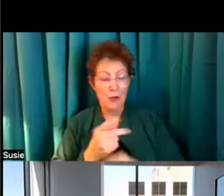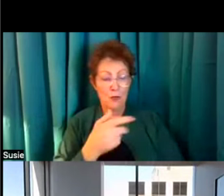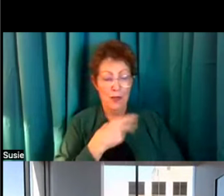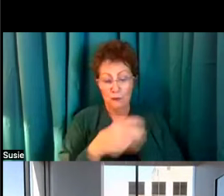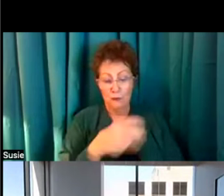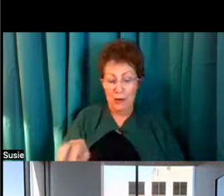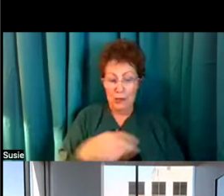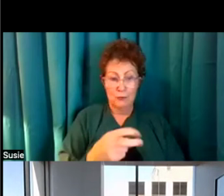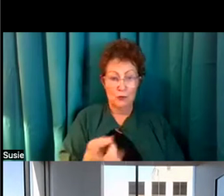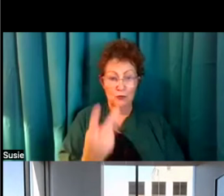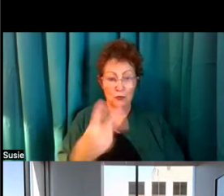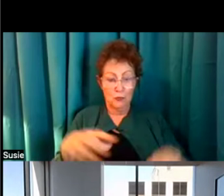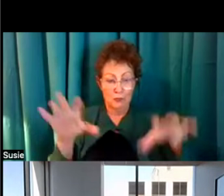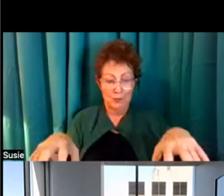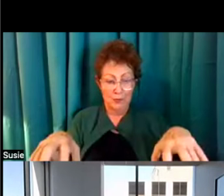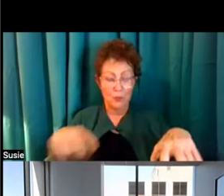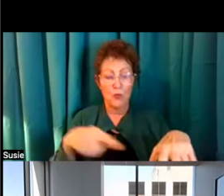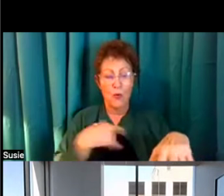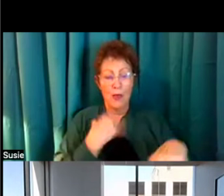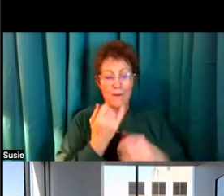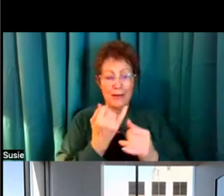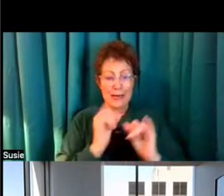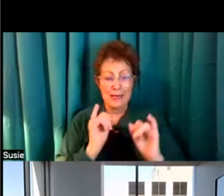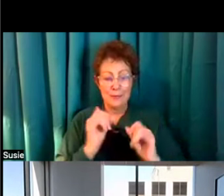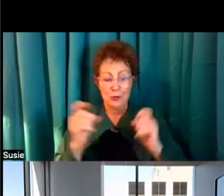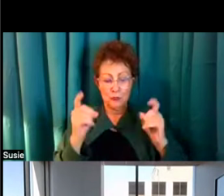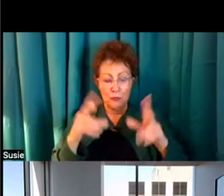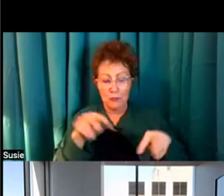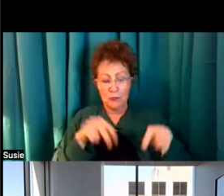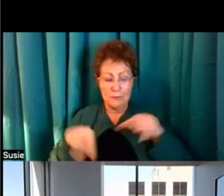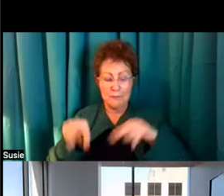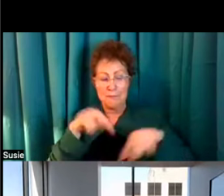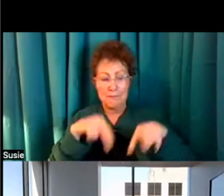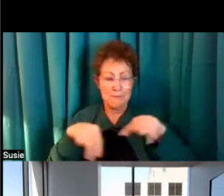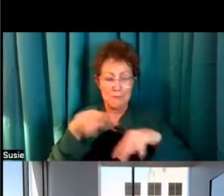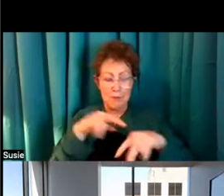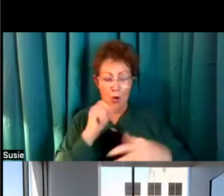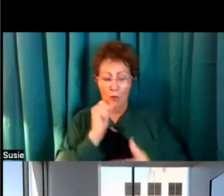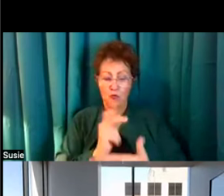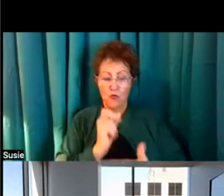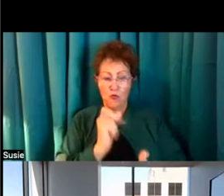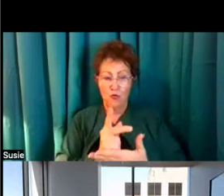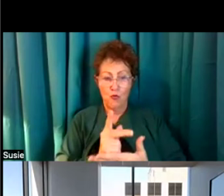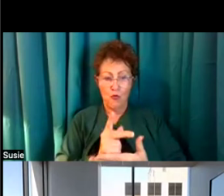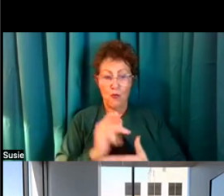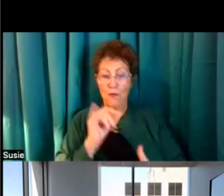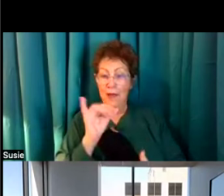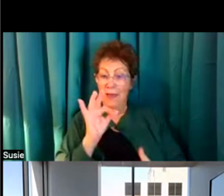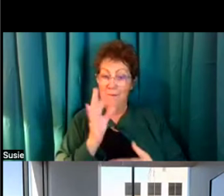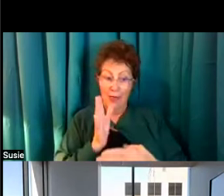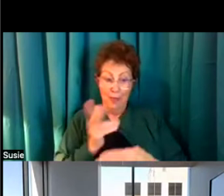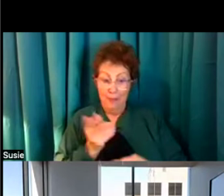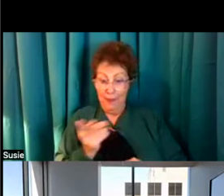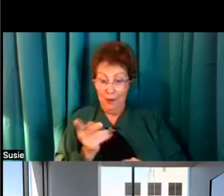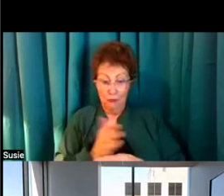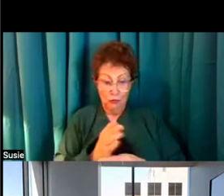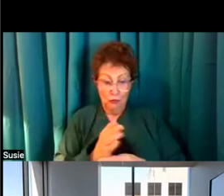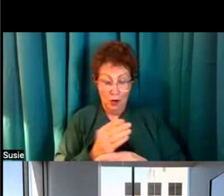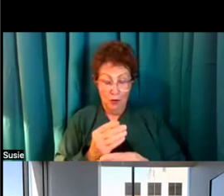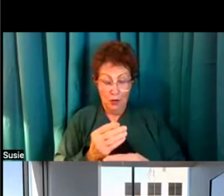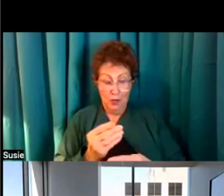the two parties, you want to have independent directors who are approving those. If they're sharing resources